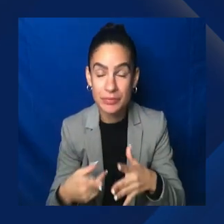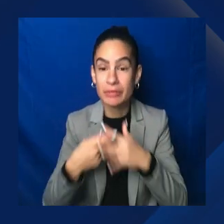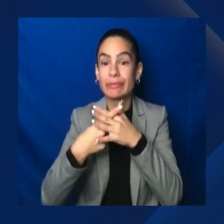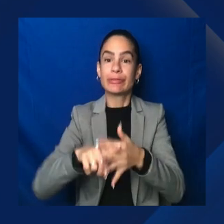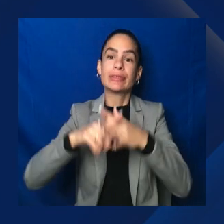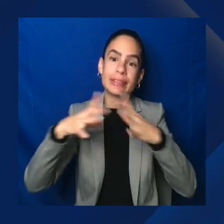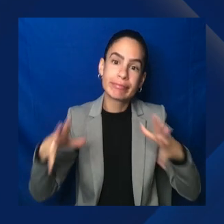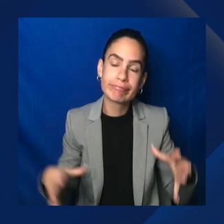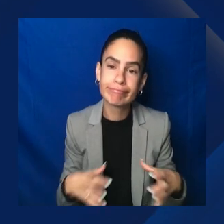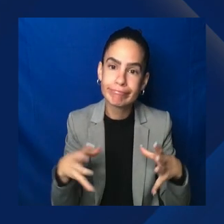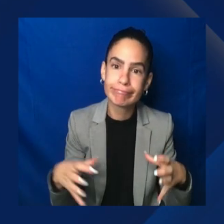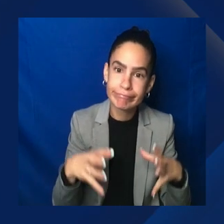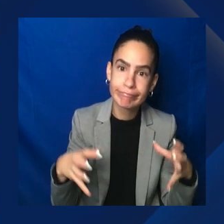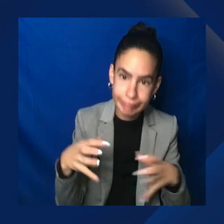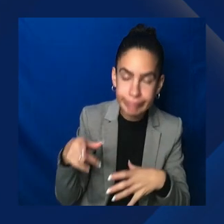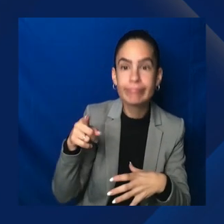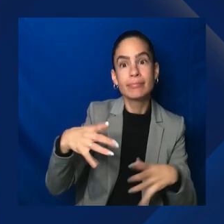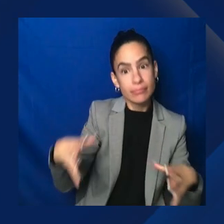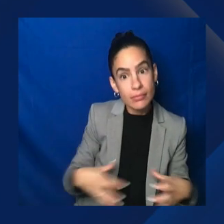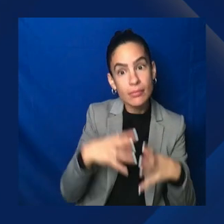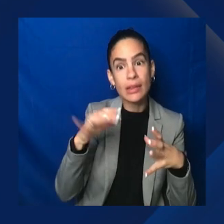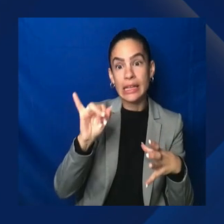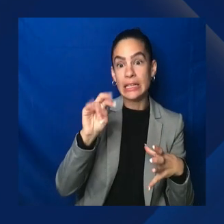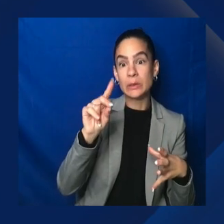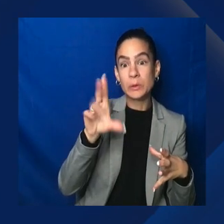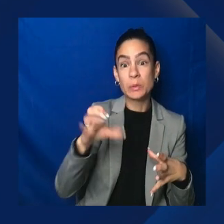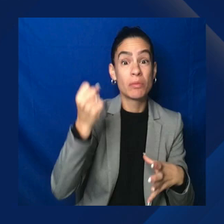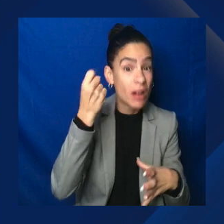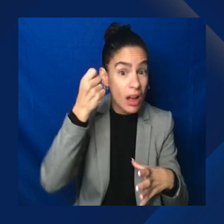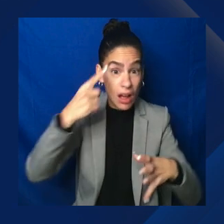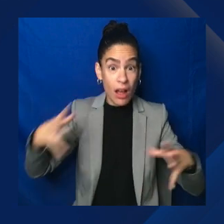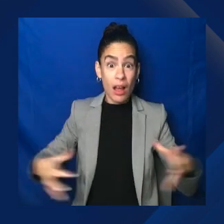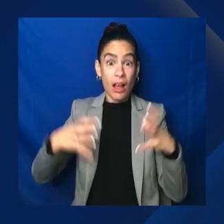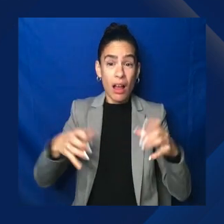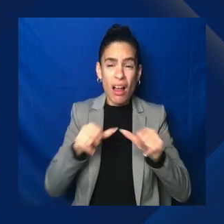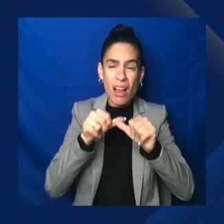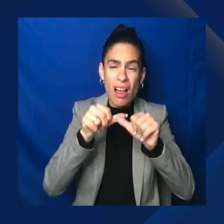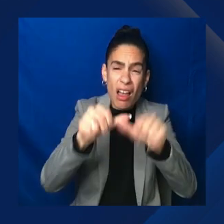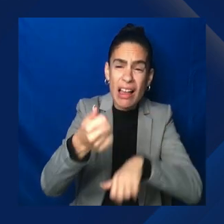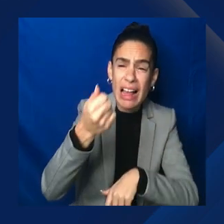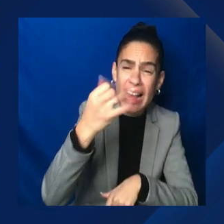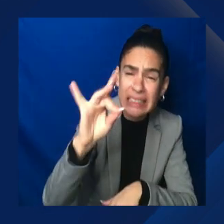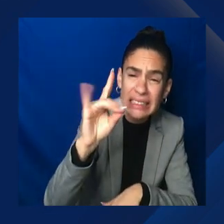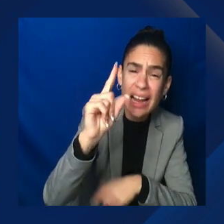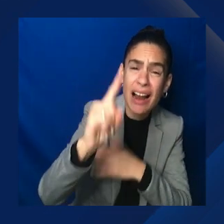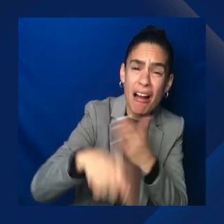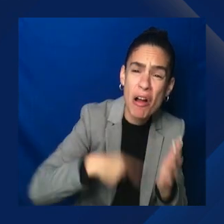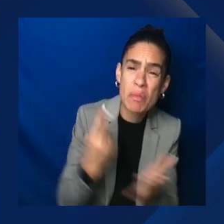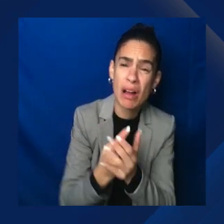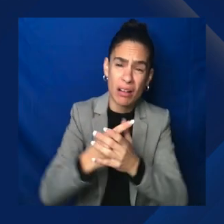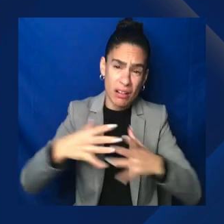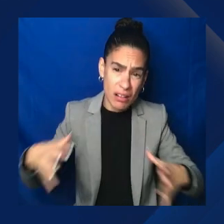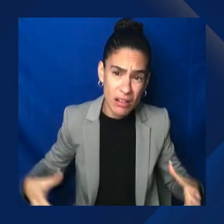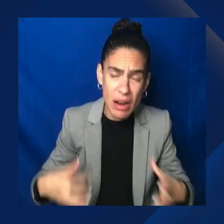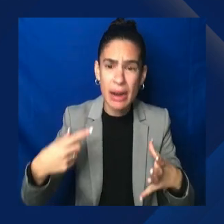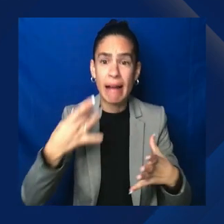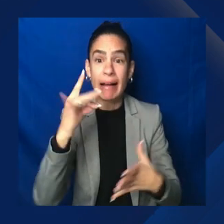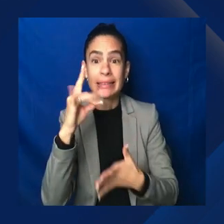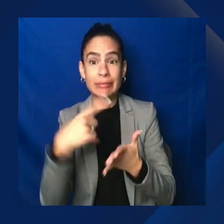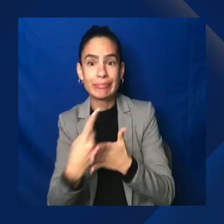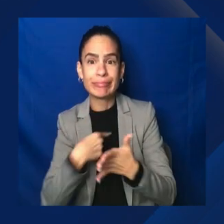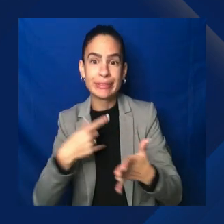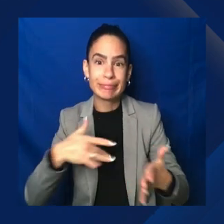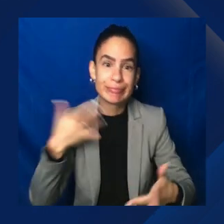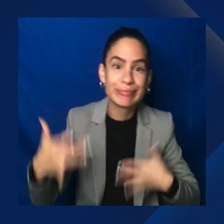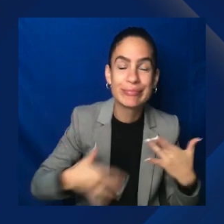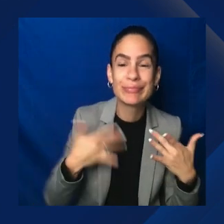hours of talking to her, praying with her, and a total excitement. After 18 hours, the hospital decided to